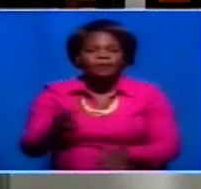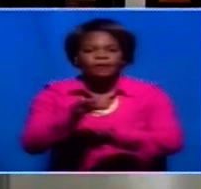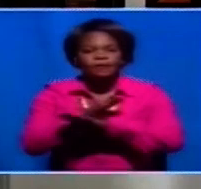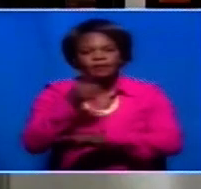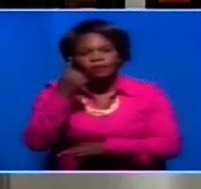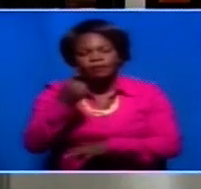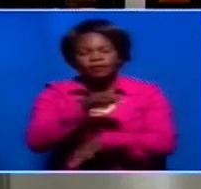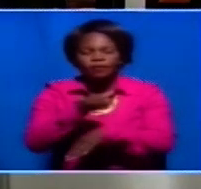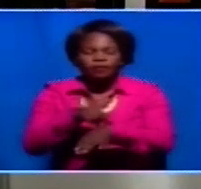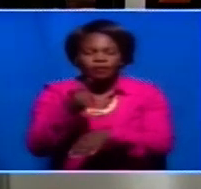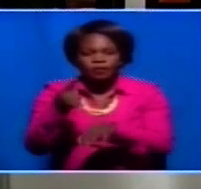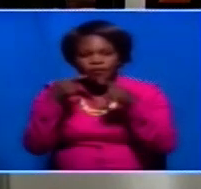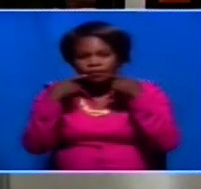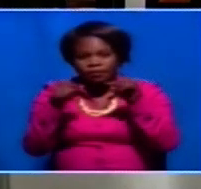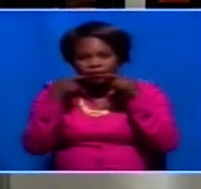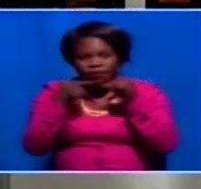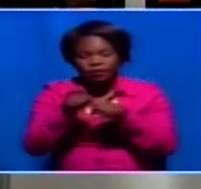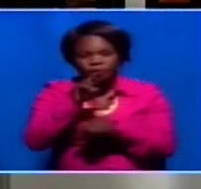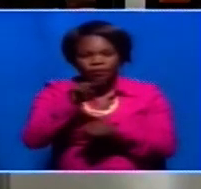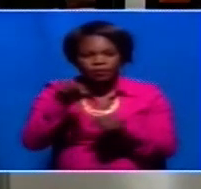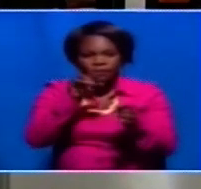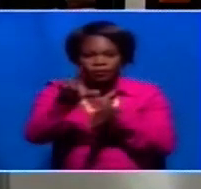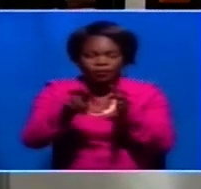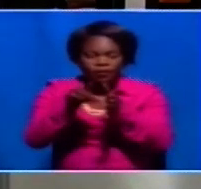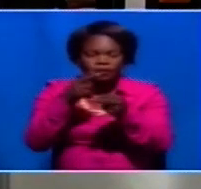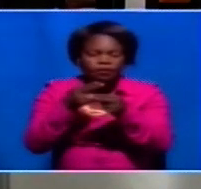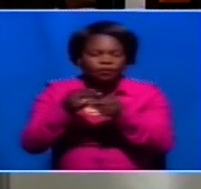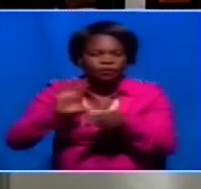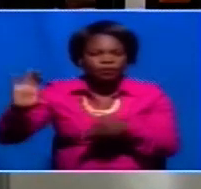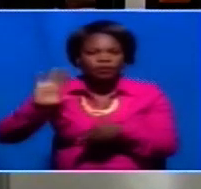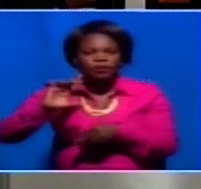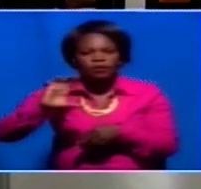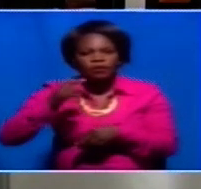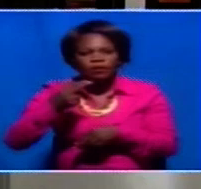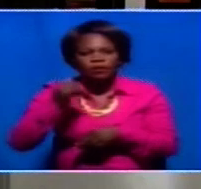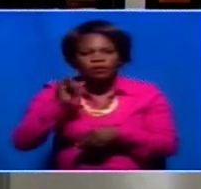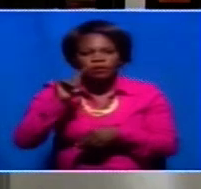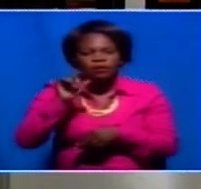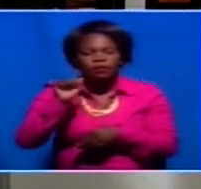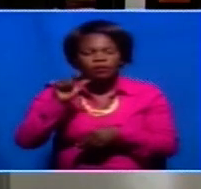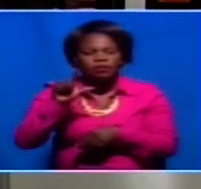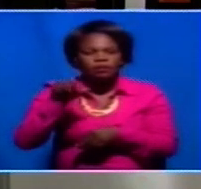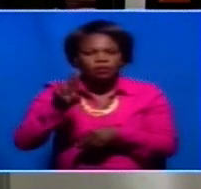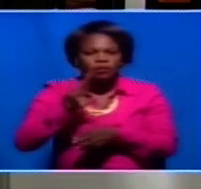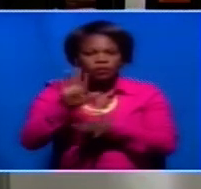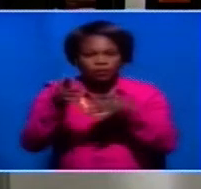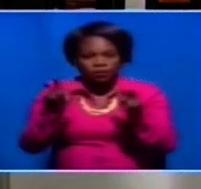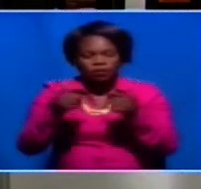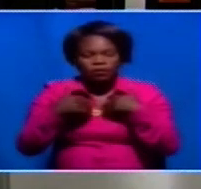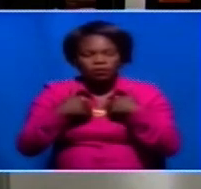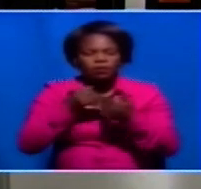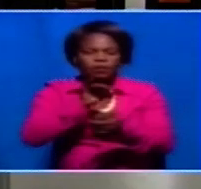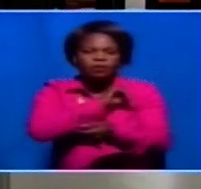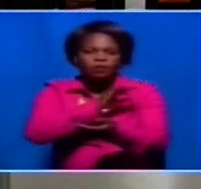Zambia One Nation, the news at 22 hours. My name is Chitalo Mlinga, and on sign language we have Isabel Banda.